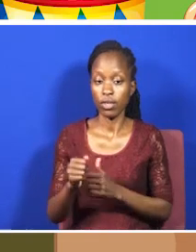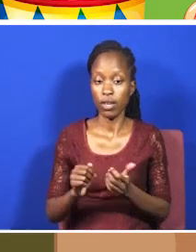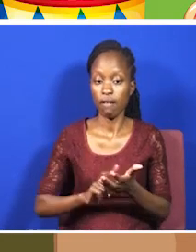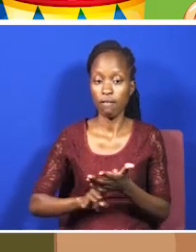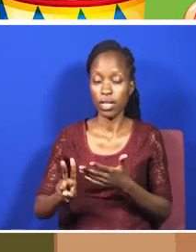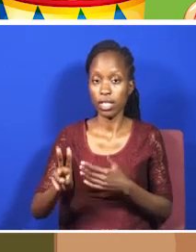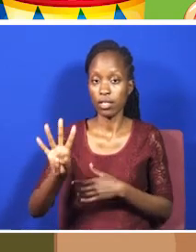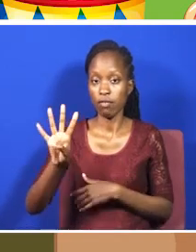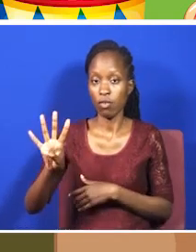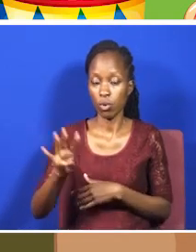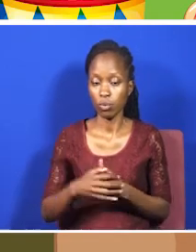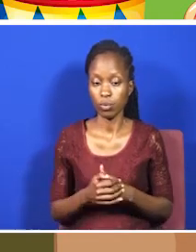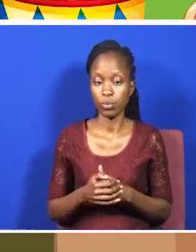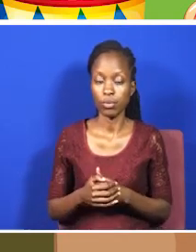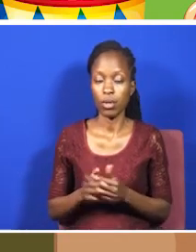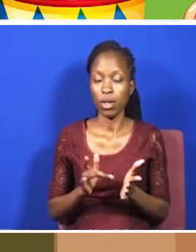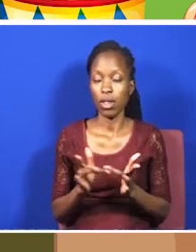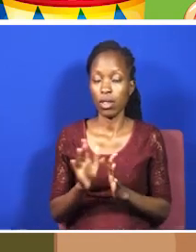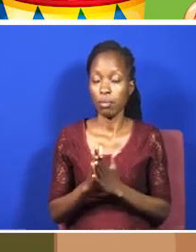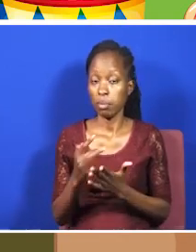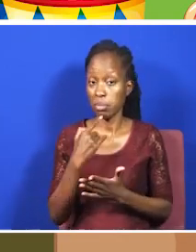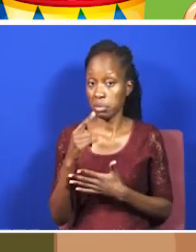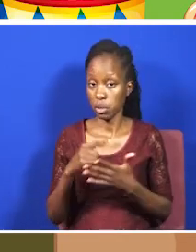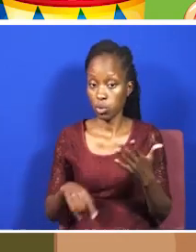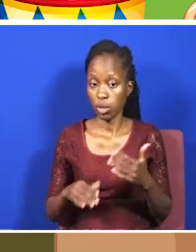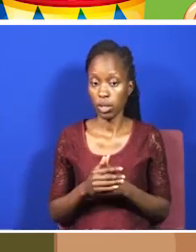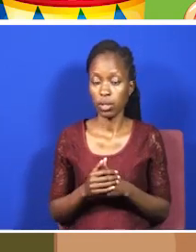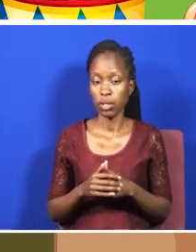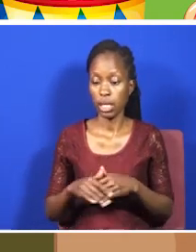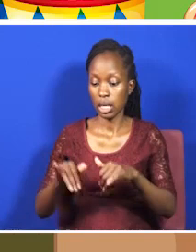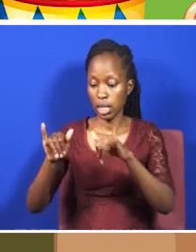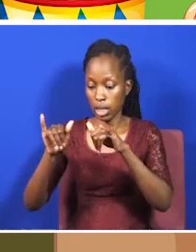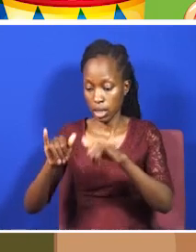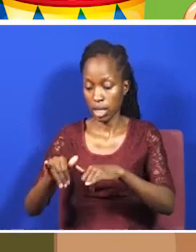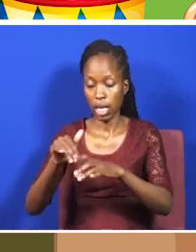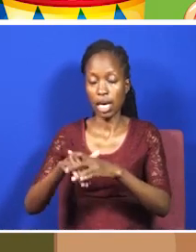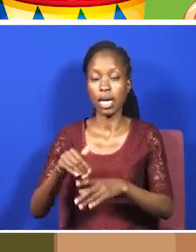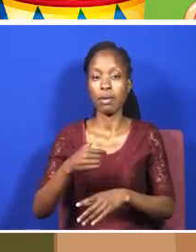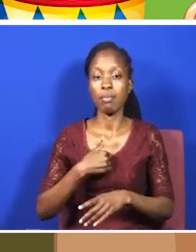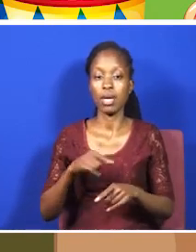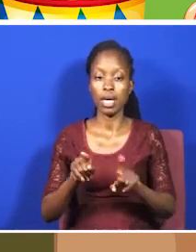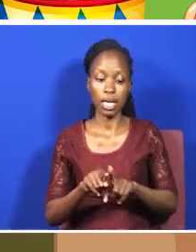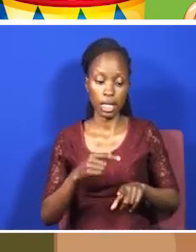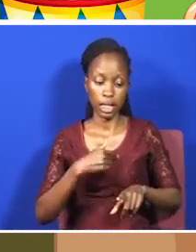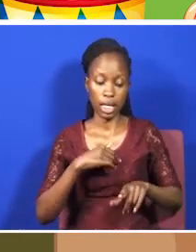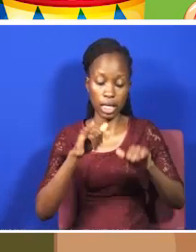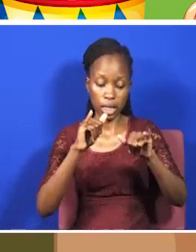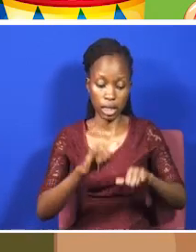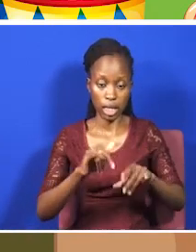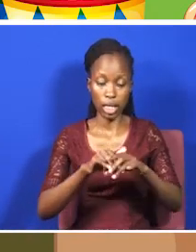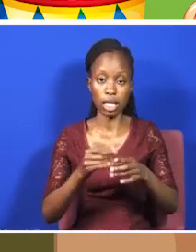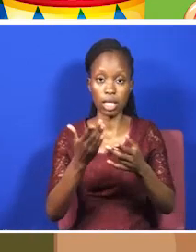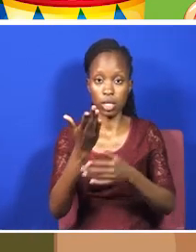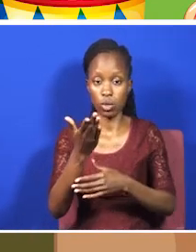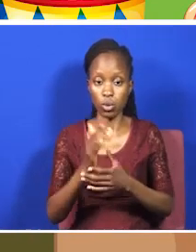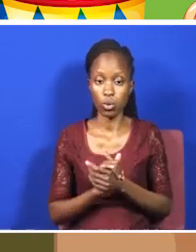All right? John chapter 15, verse 4. The Bible says, remain